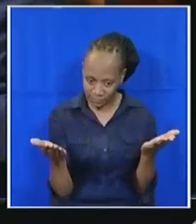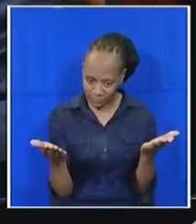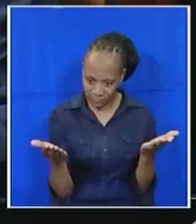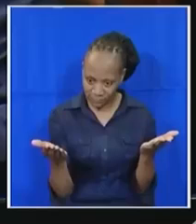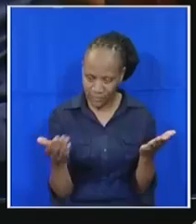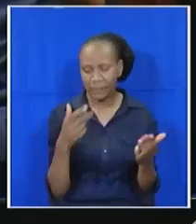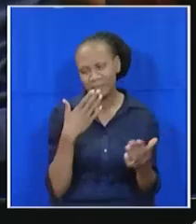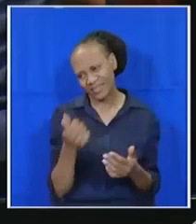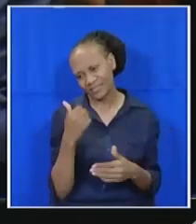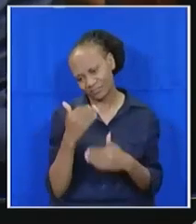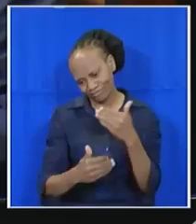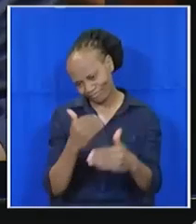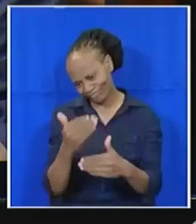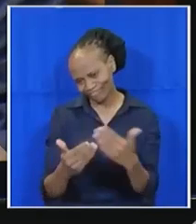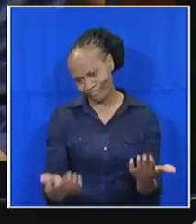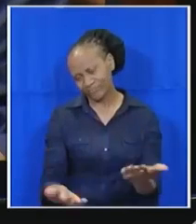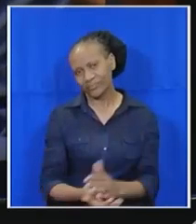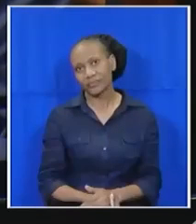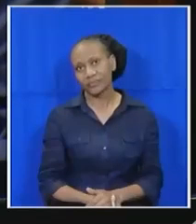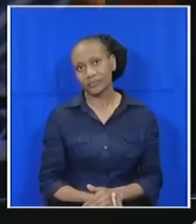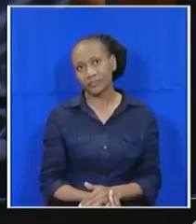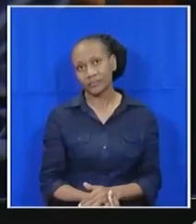let's proceed and